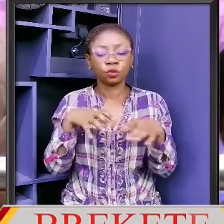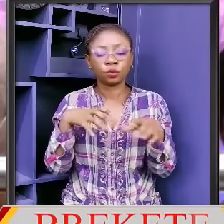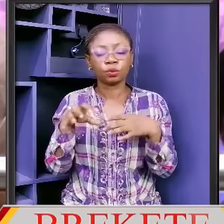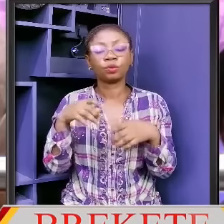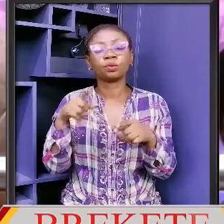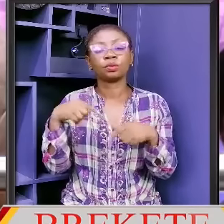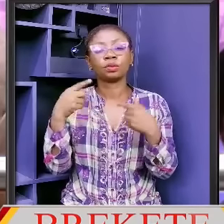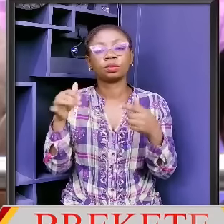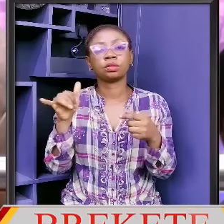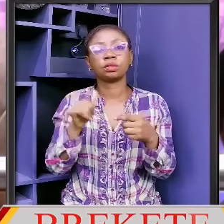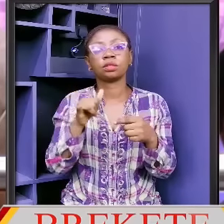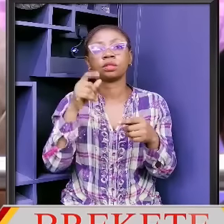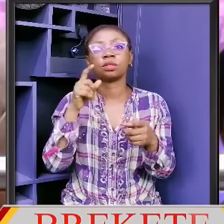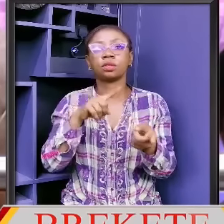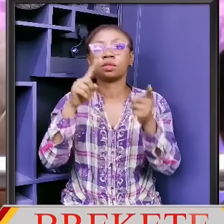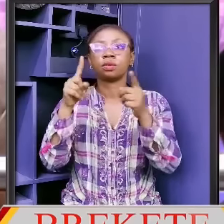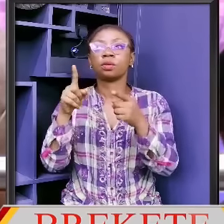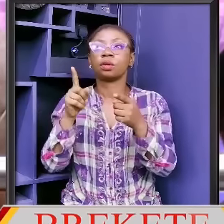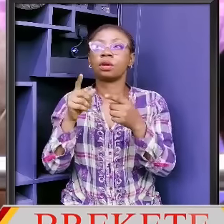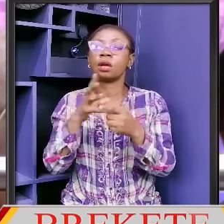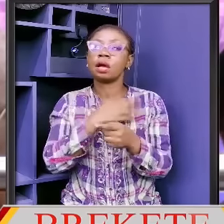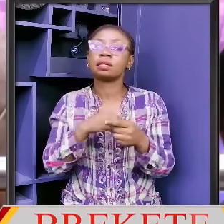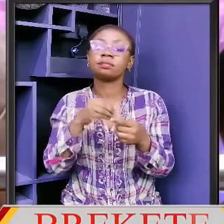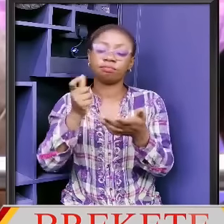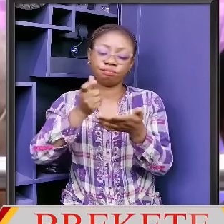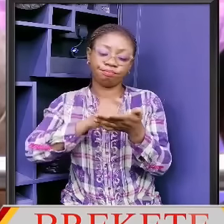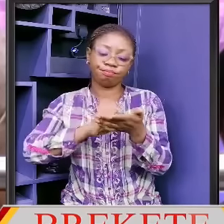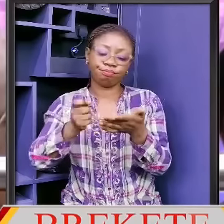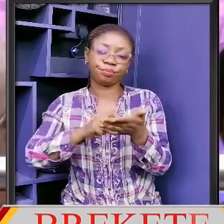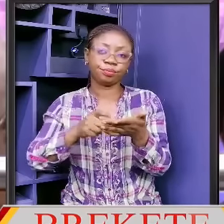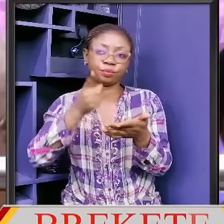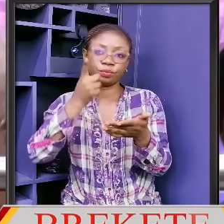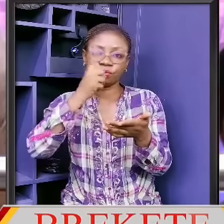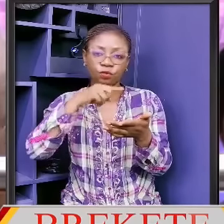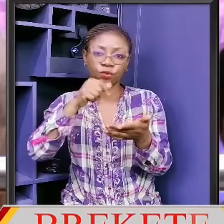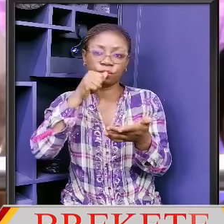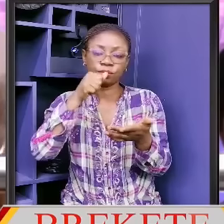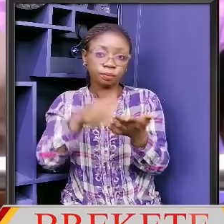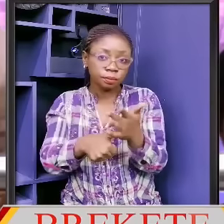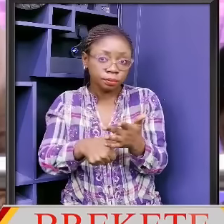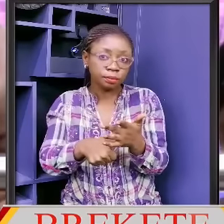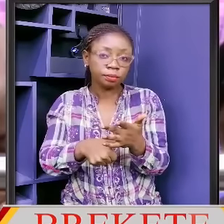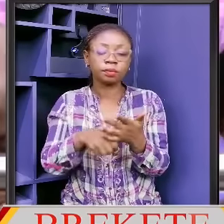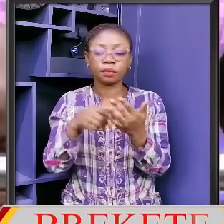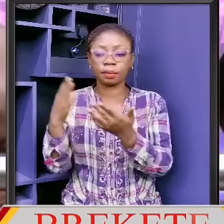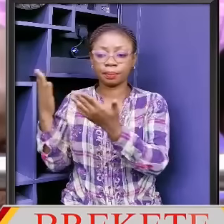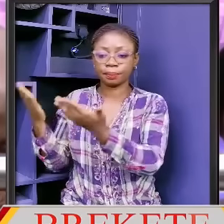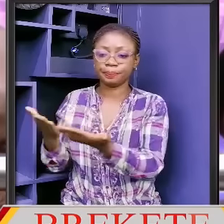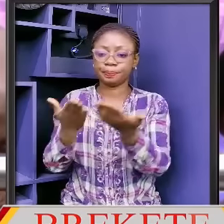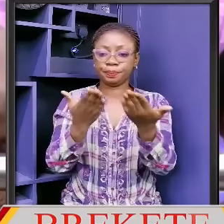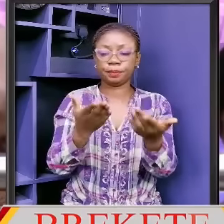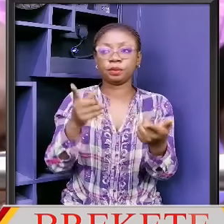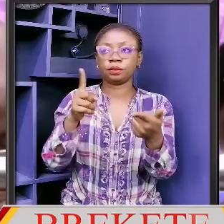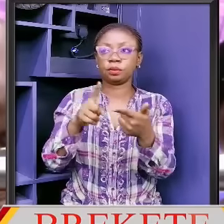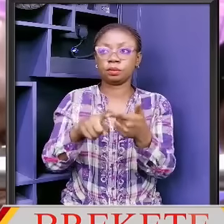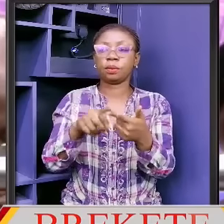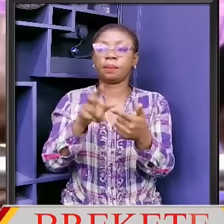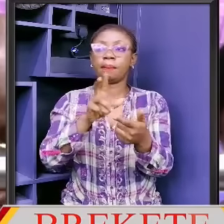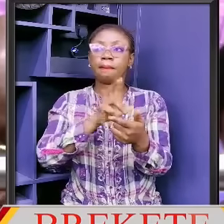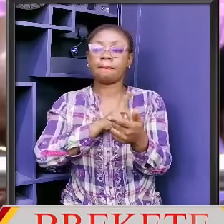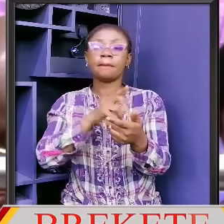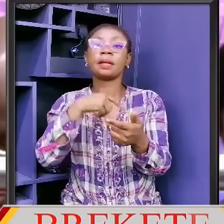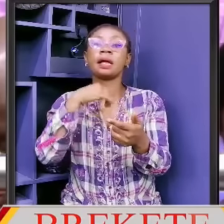letter. They go to Emir of Zulu. They can go do forge letter. They can't bring and come court. The